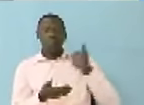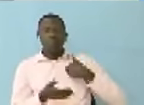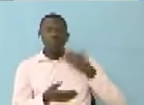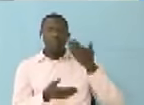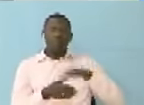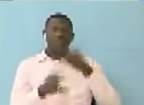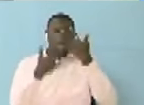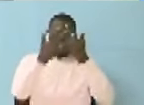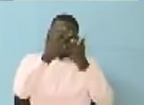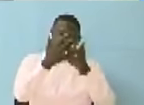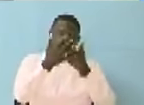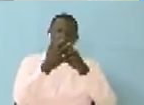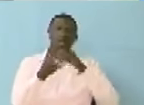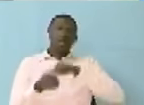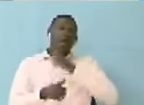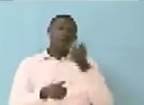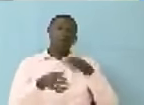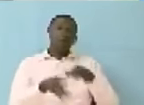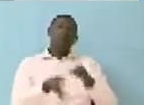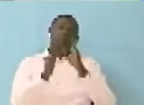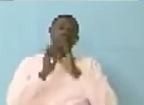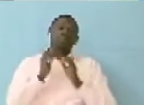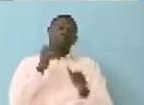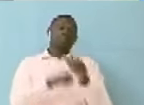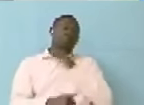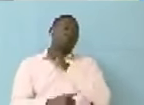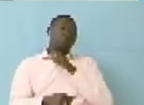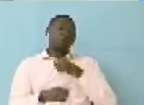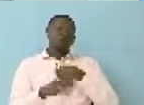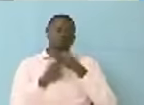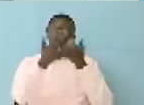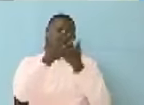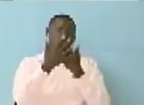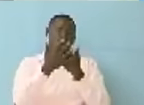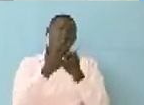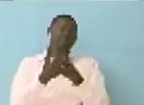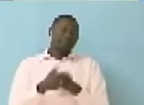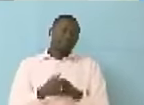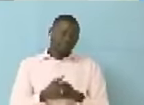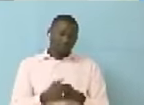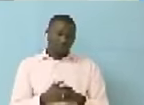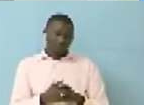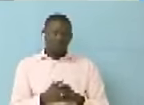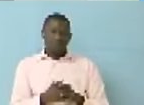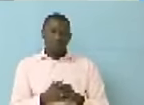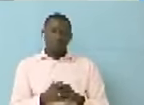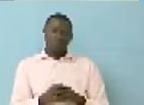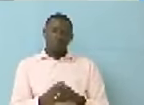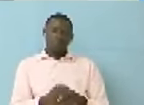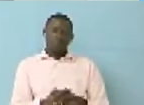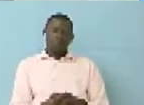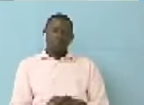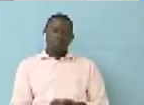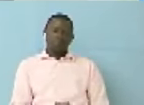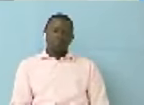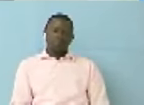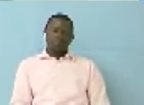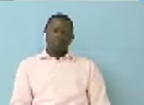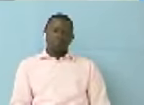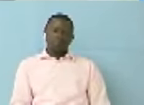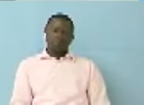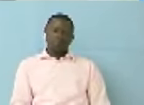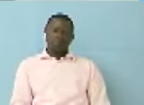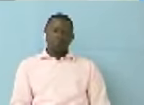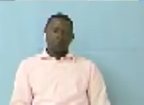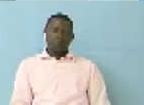da ka tarabula ni mu ko ko no men ka tar ni ko la men ka ta ma NIA san san ko no je kata ka mol ka manan NIA mai tu ke sama na NIA